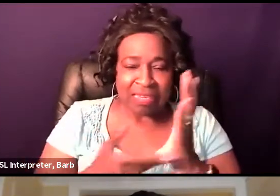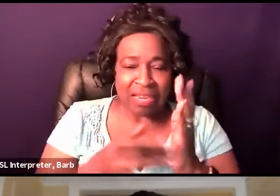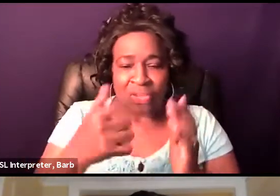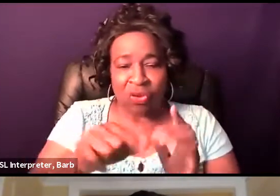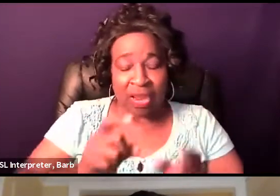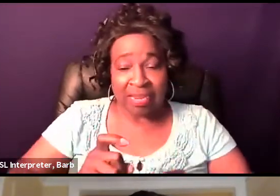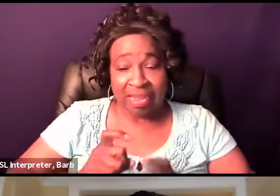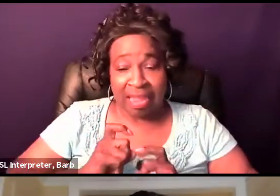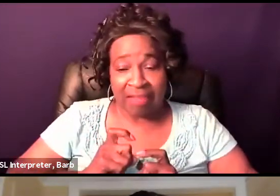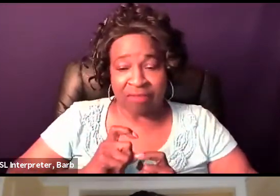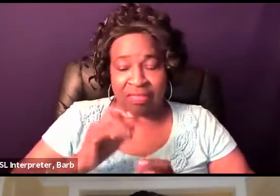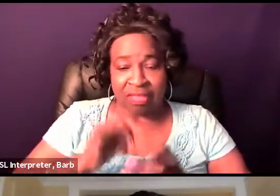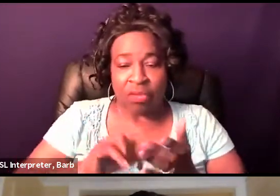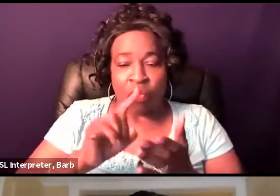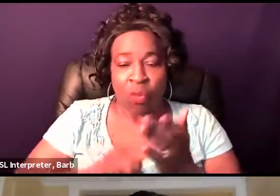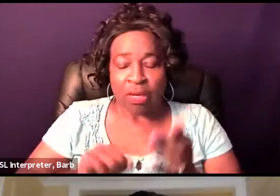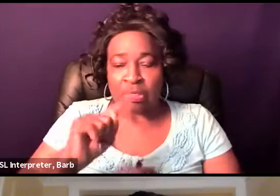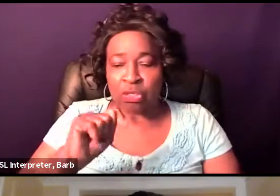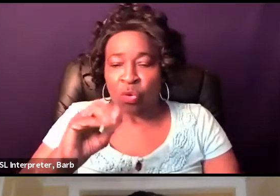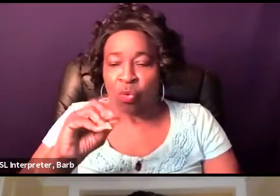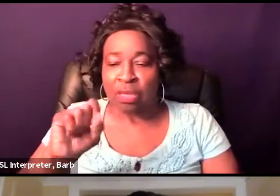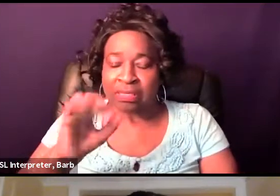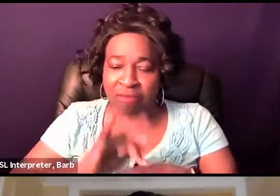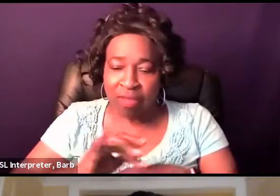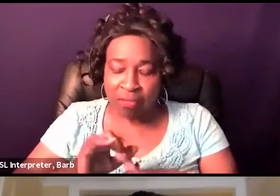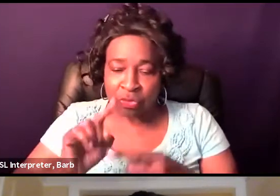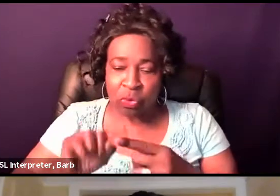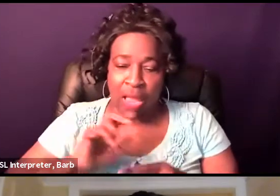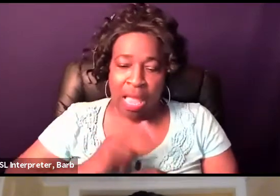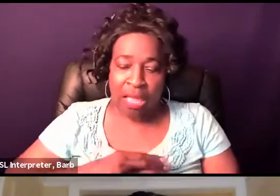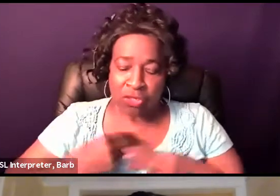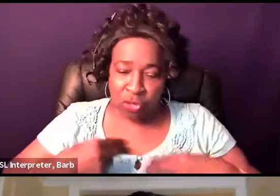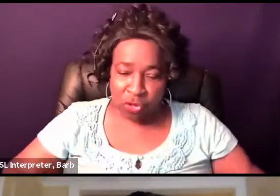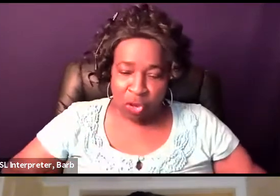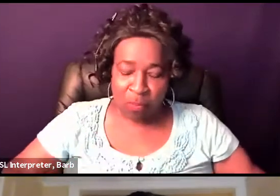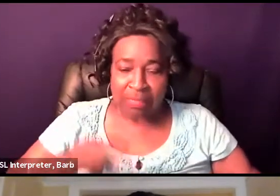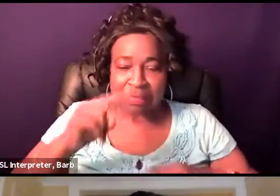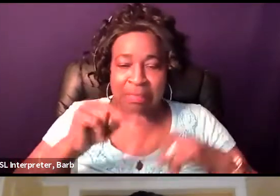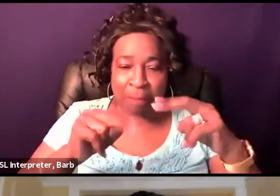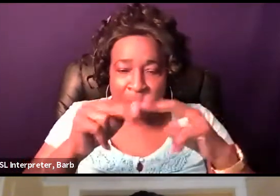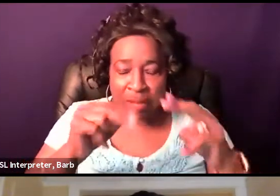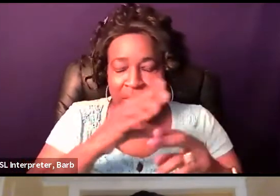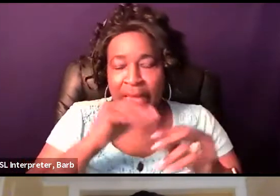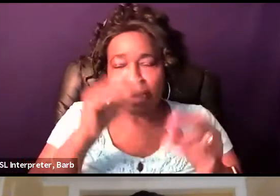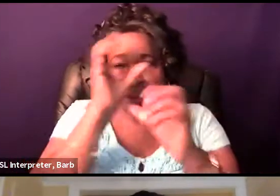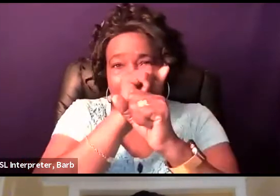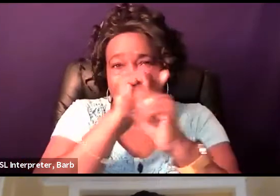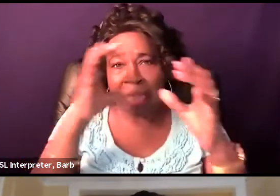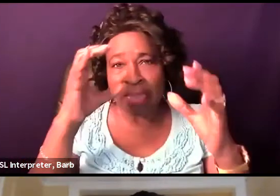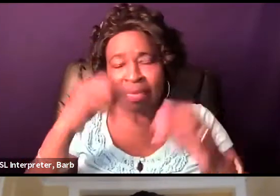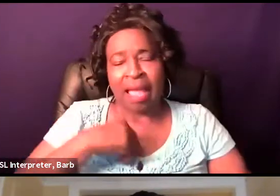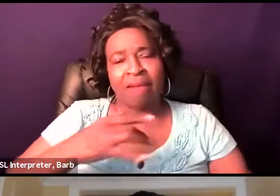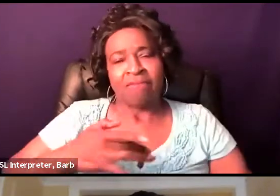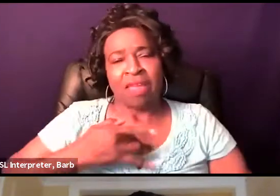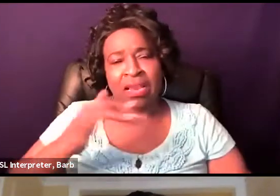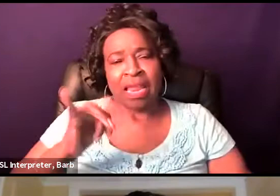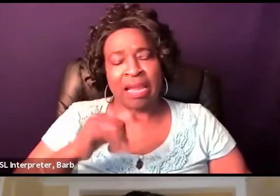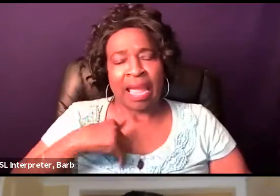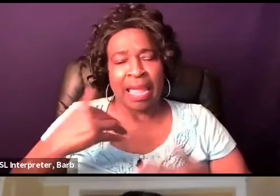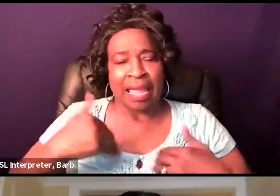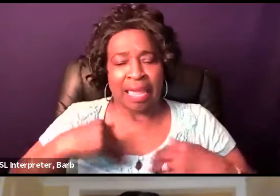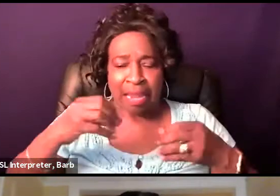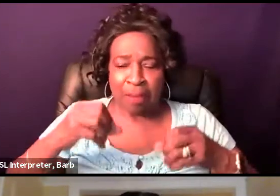us, which is what are the tools that are available to us as humans to build and imagine. And I feel like I got to witness this kind